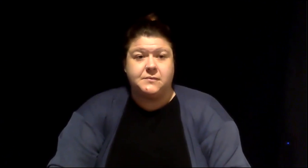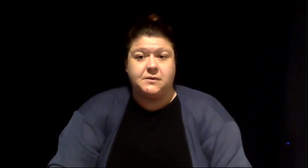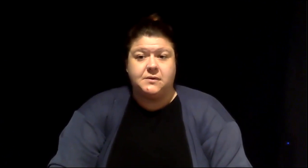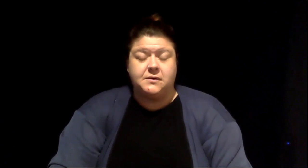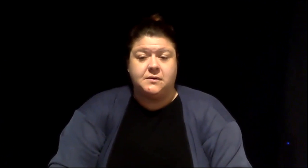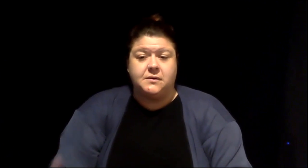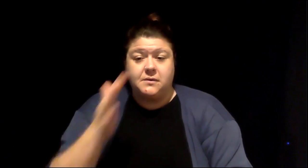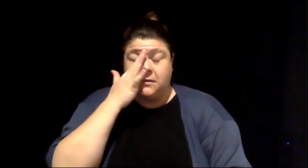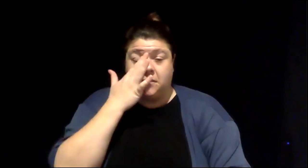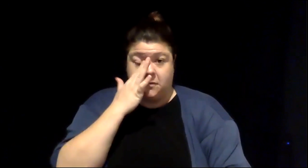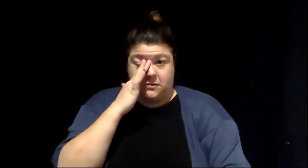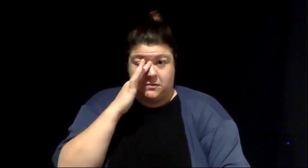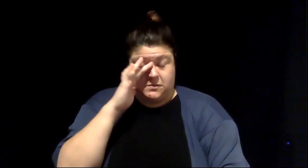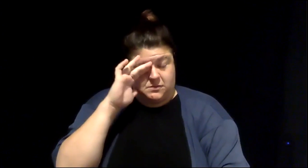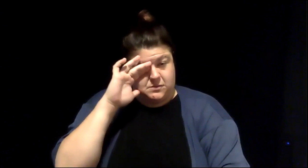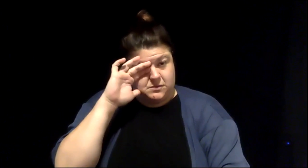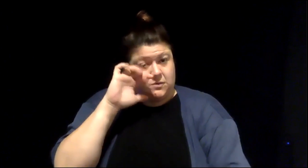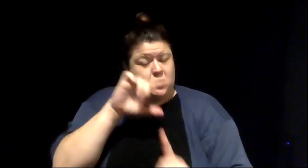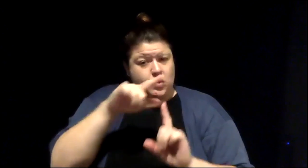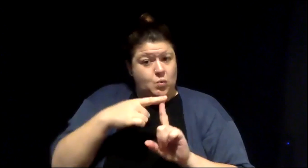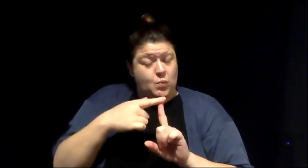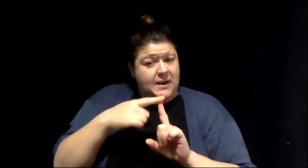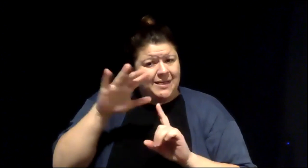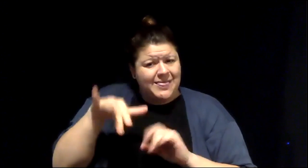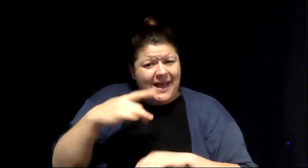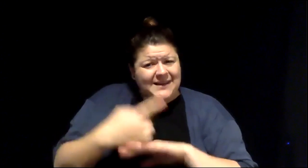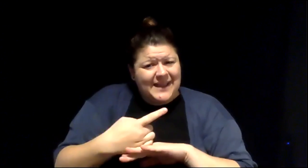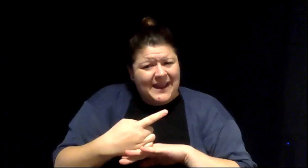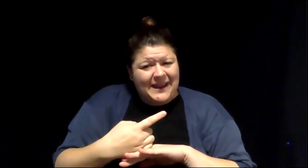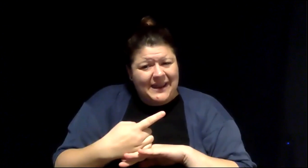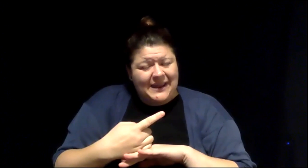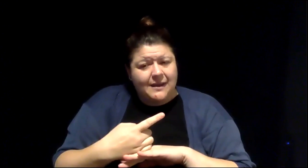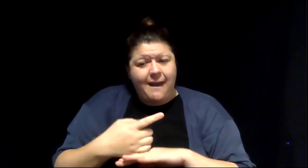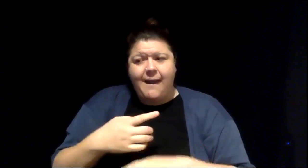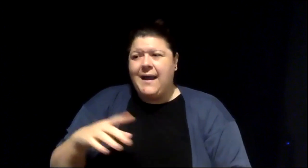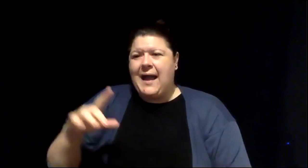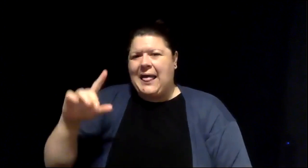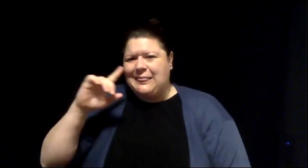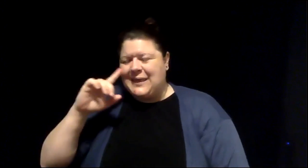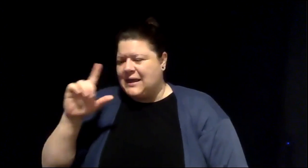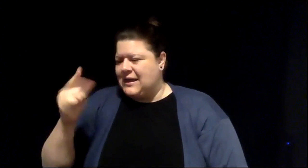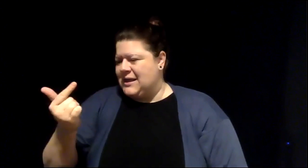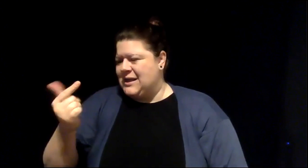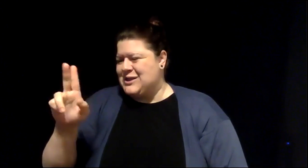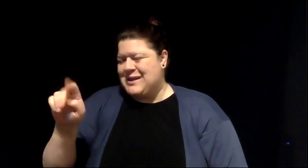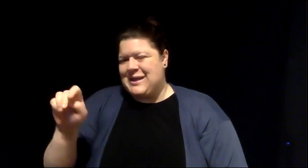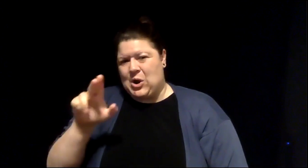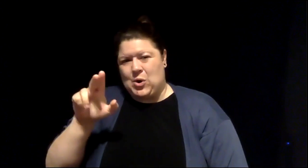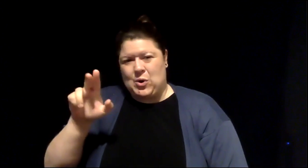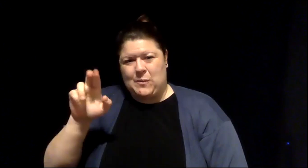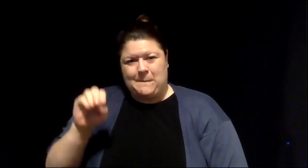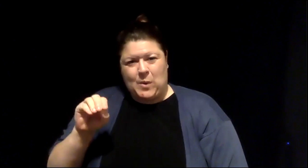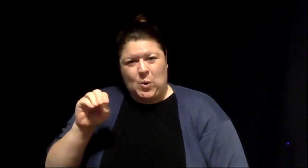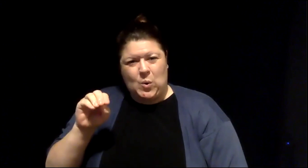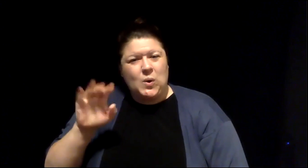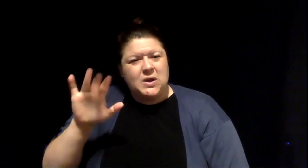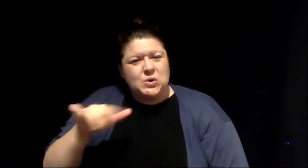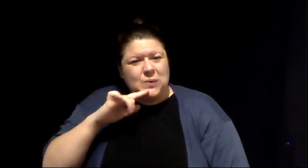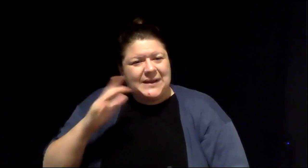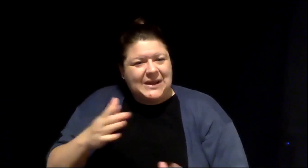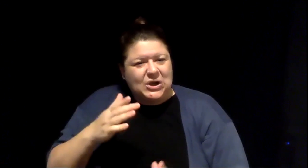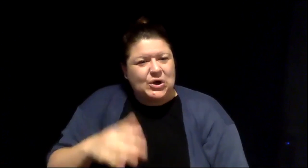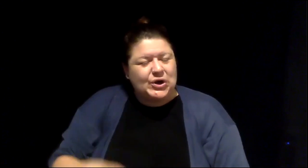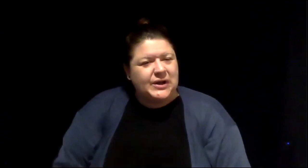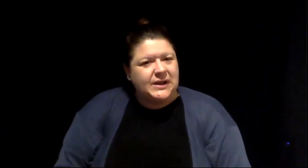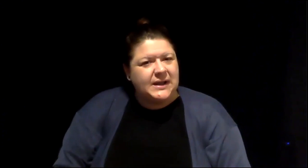When it will be that? That, I think, Guillermo, are you here? That I think it was going to be the 12th of